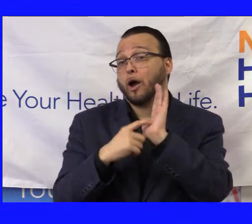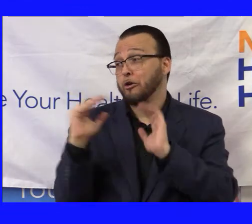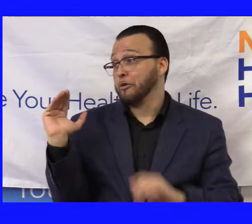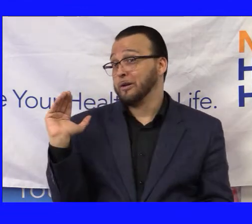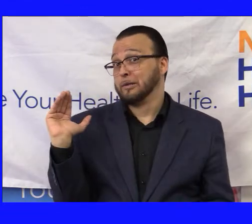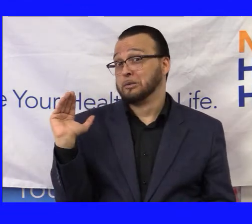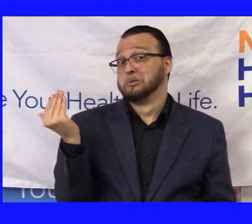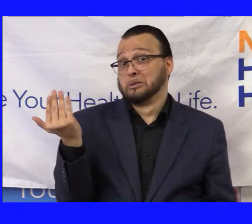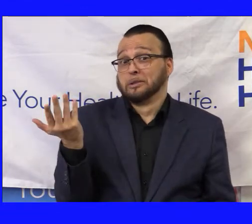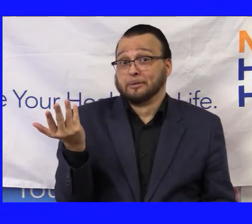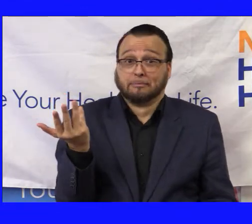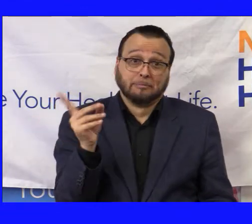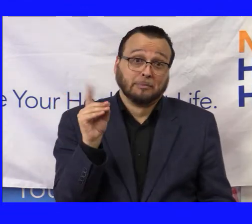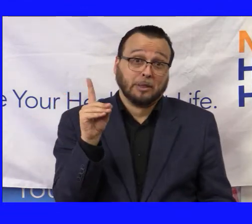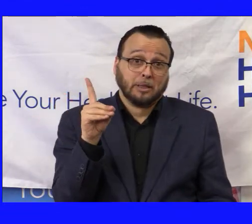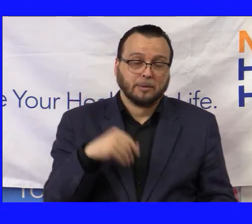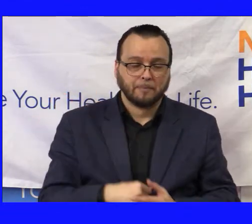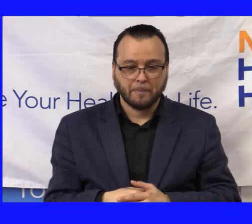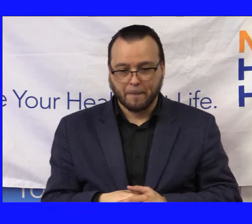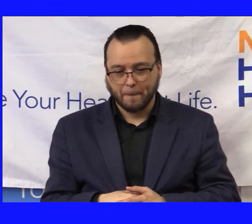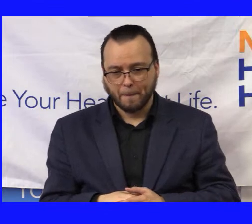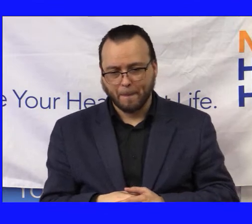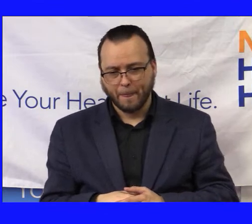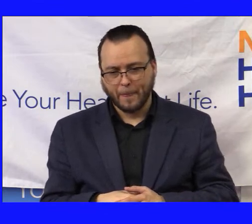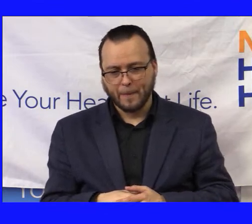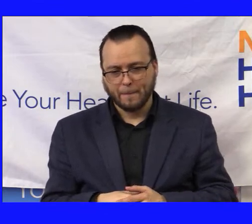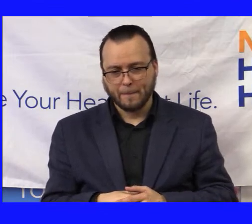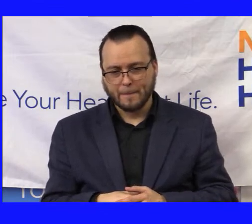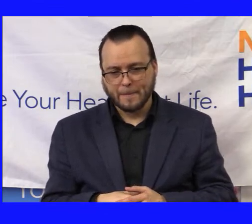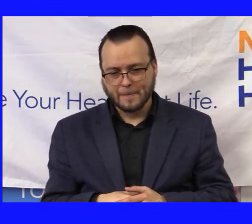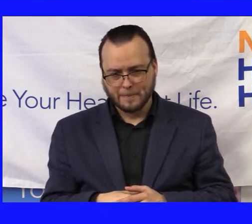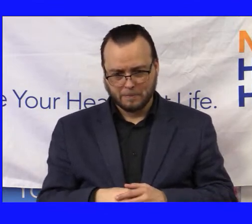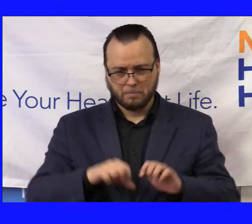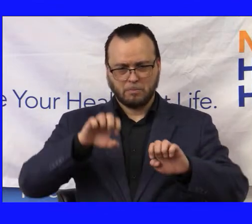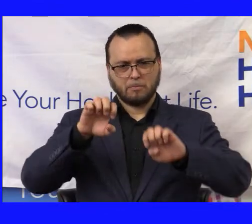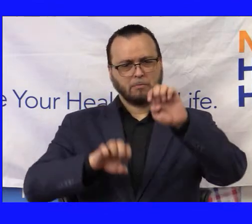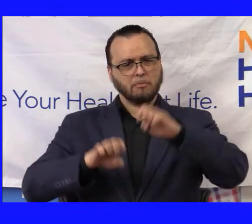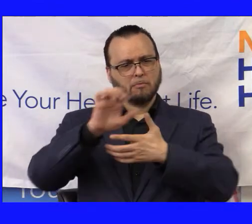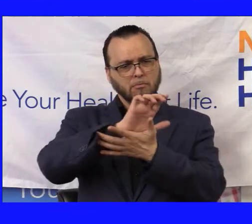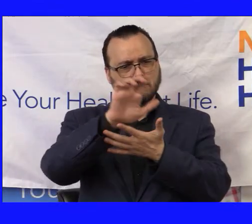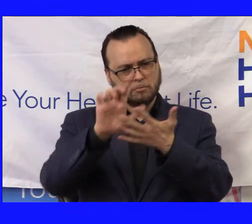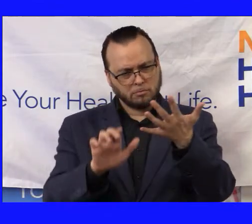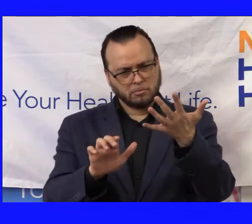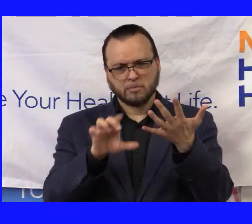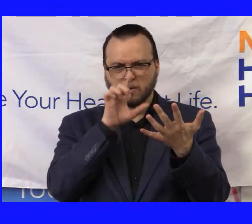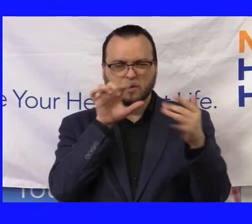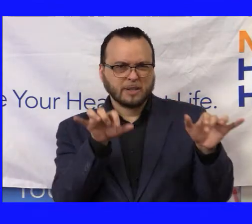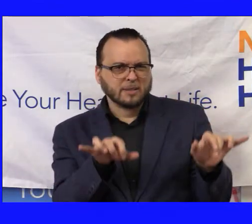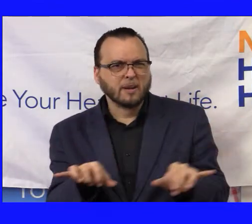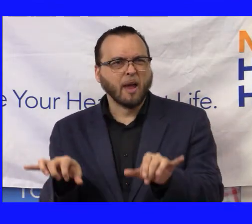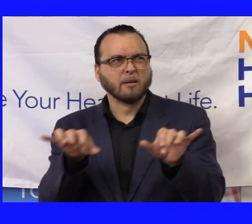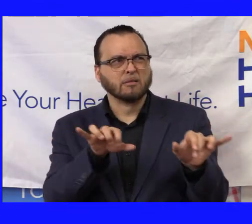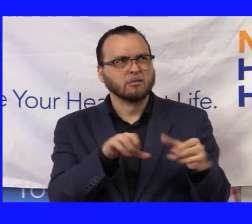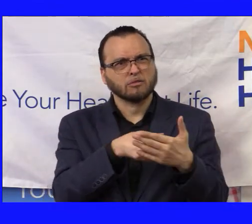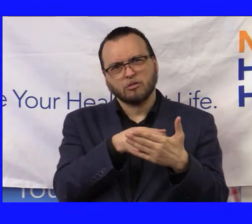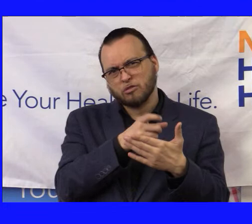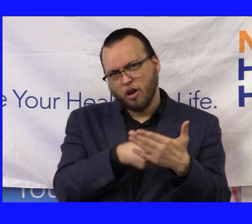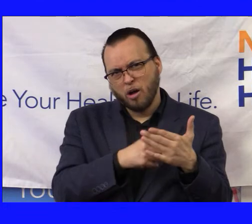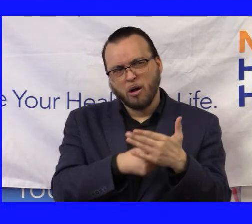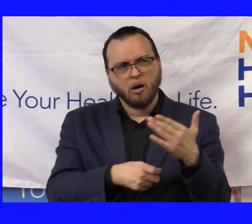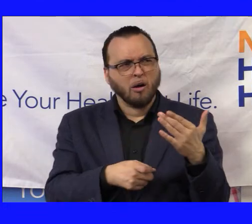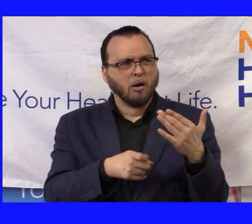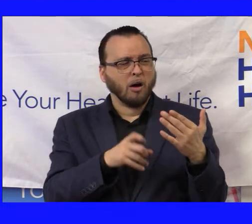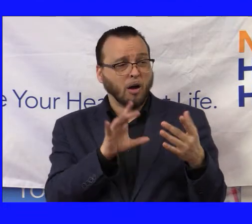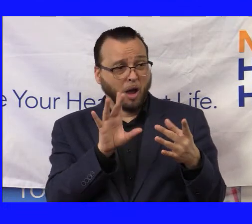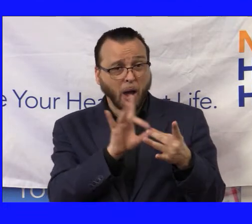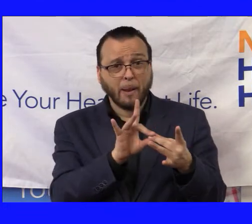did. We were basing it, the evaluation criteria was, the pretty typical standard: cost, relevant